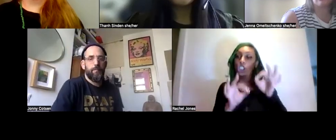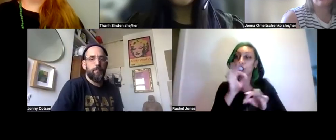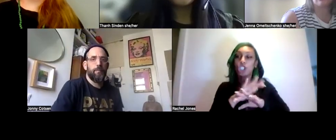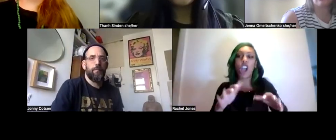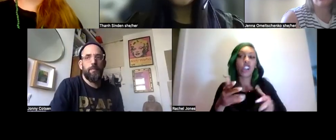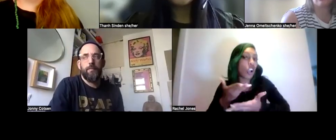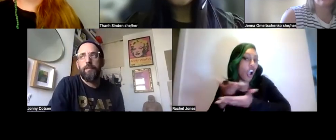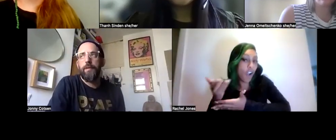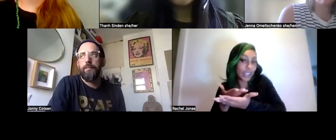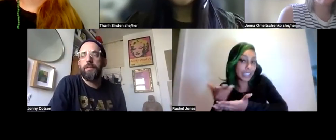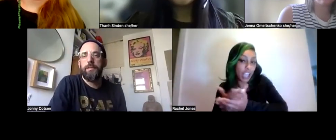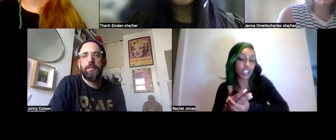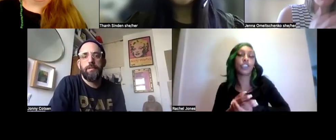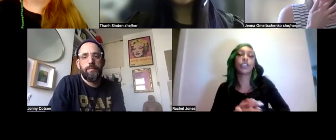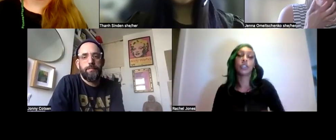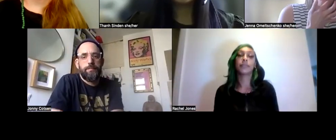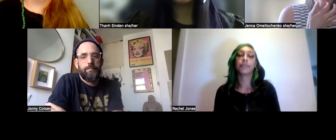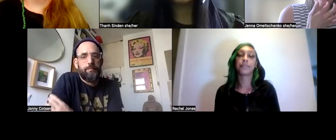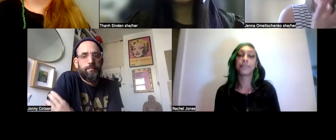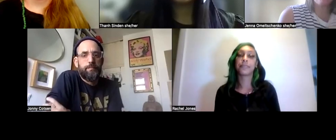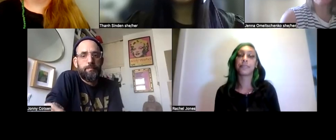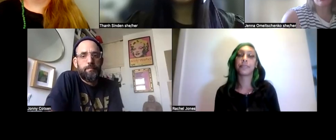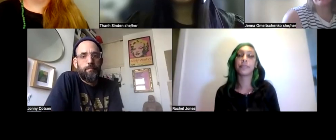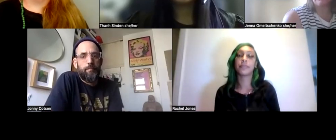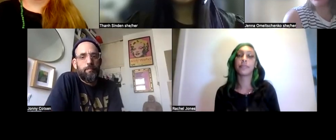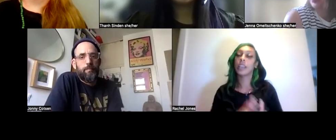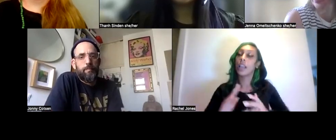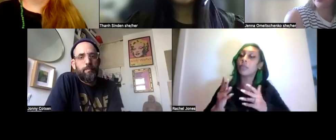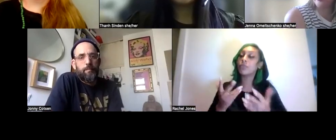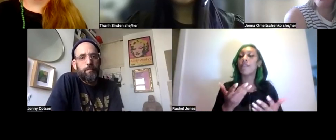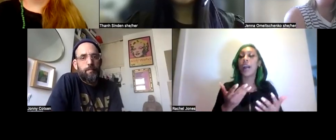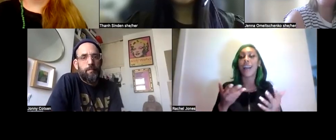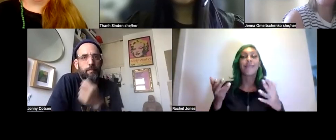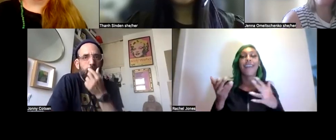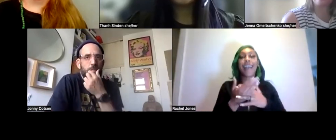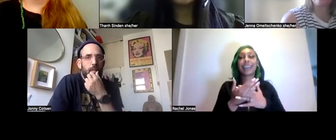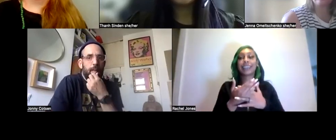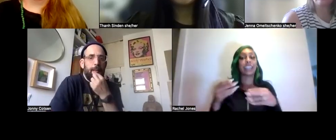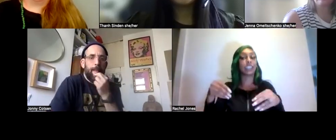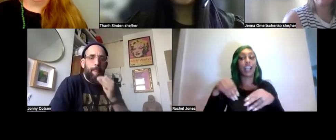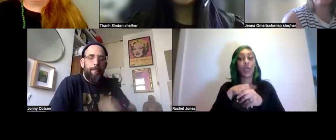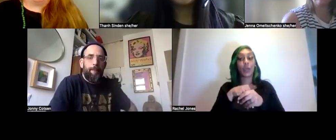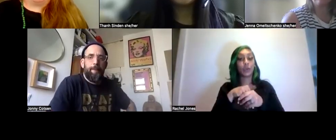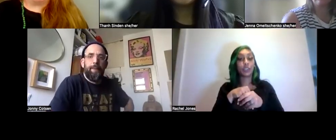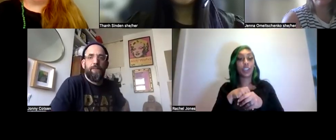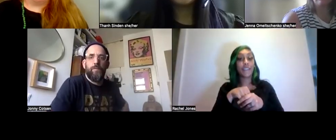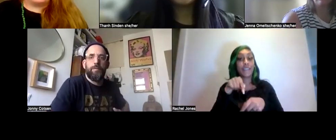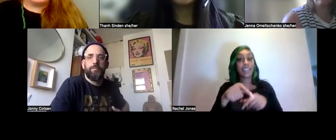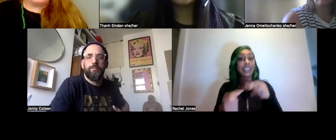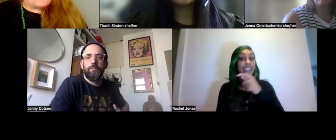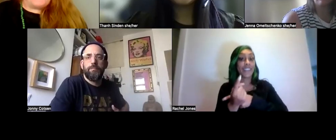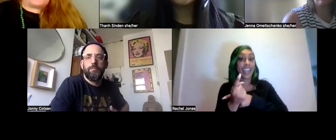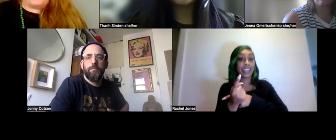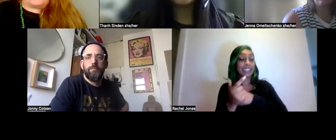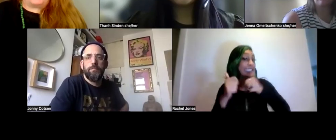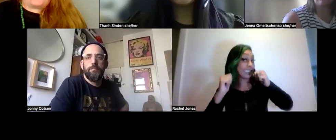this will assist in providing access and inclusion in discussions for everyone at this event. So that is